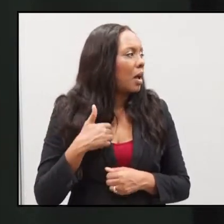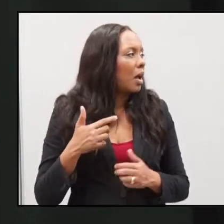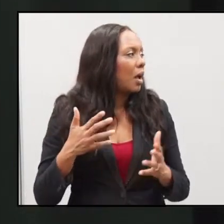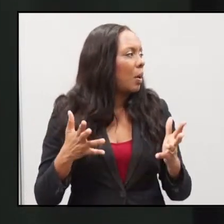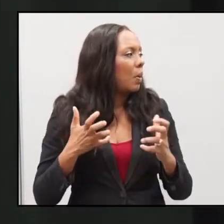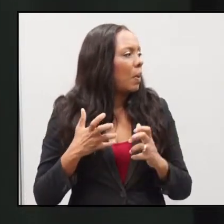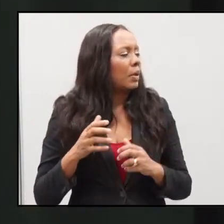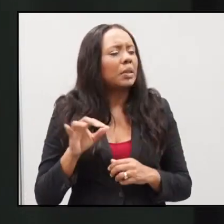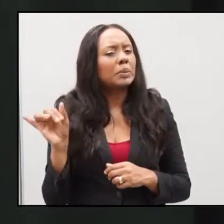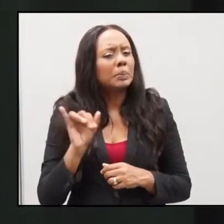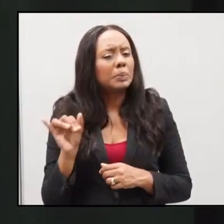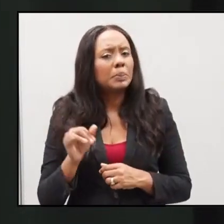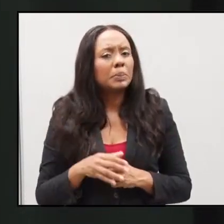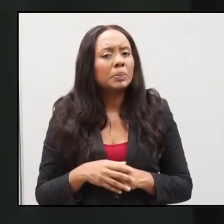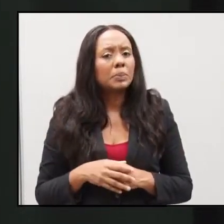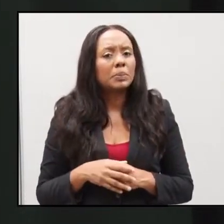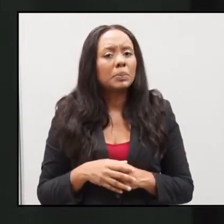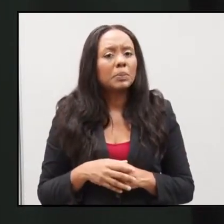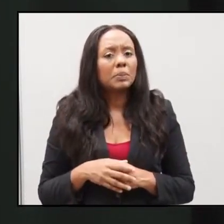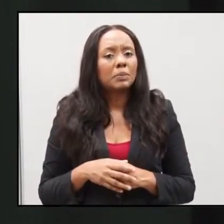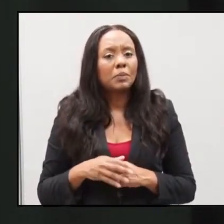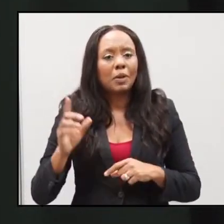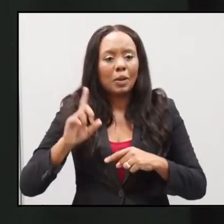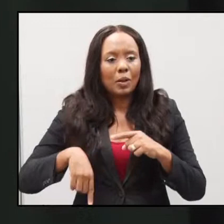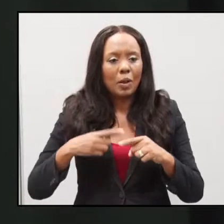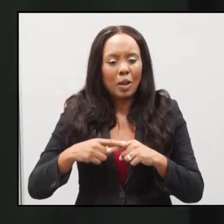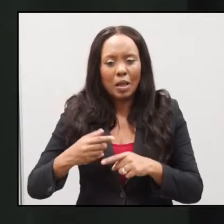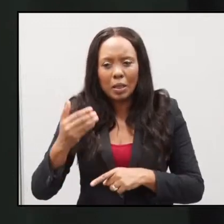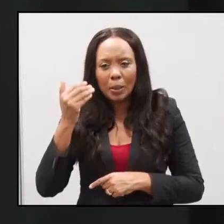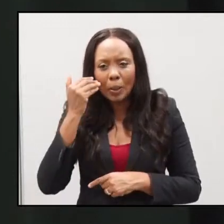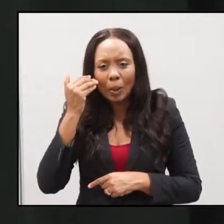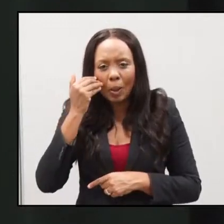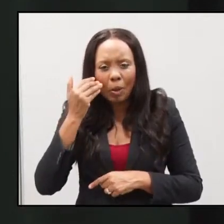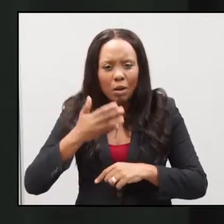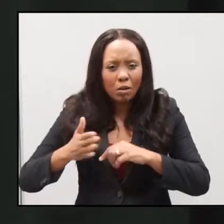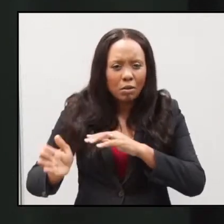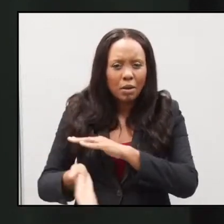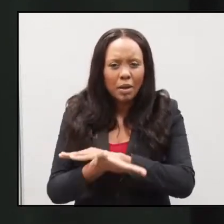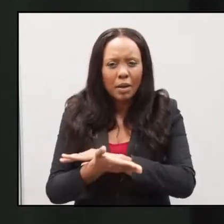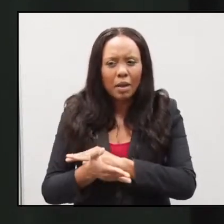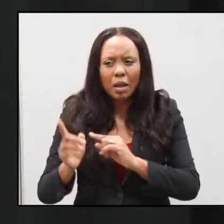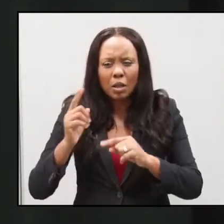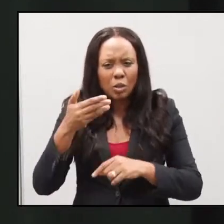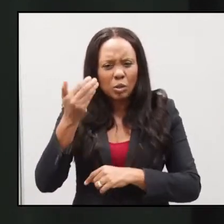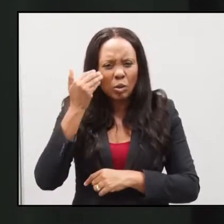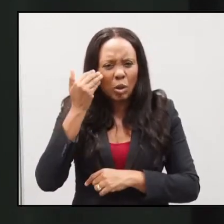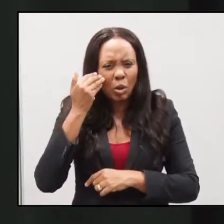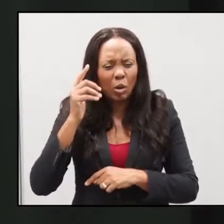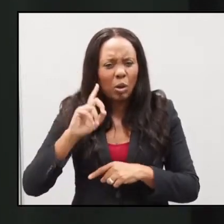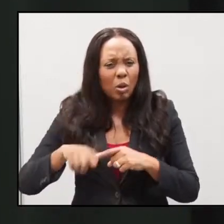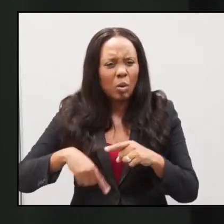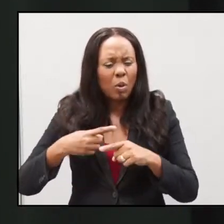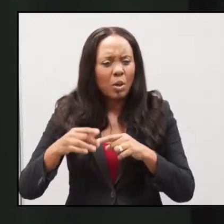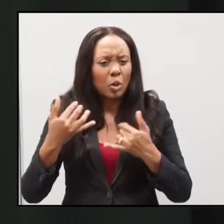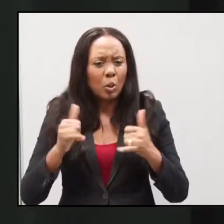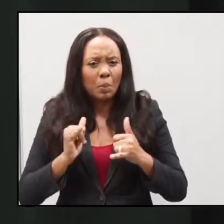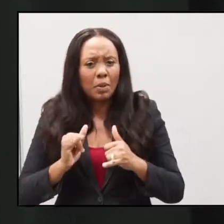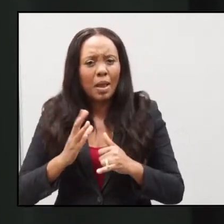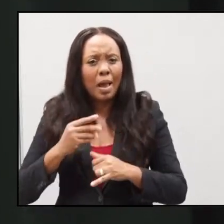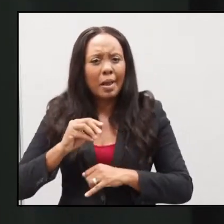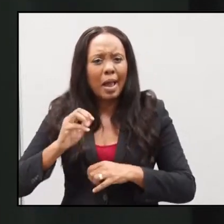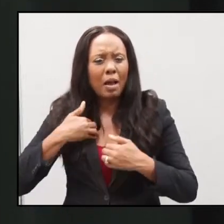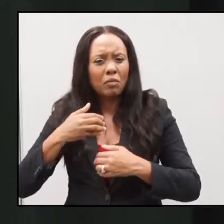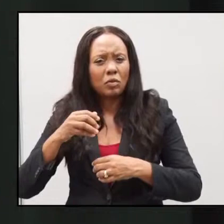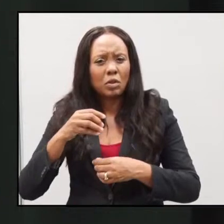to liken it to timing the ball perfectly. You know when you have hit the ball perfectly or not. And you do that out of